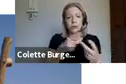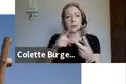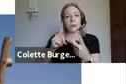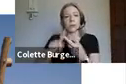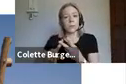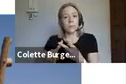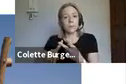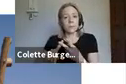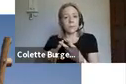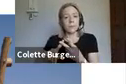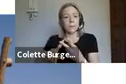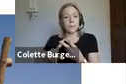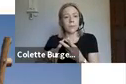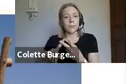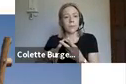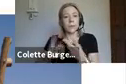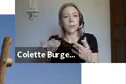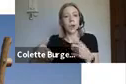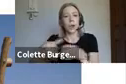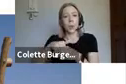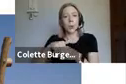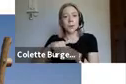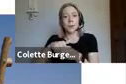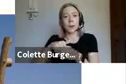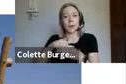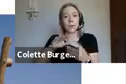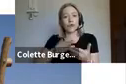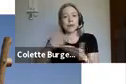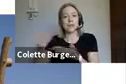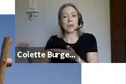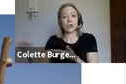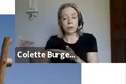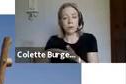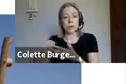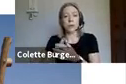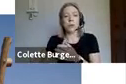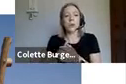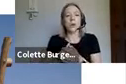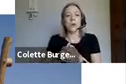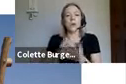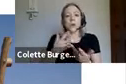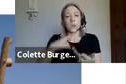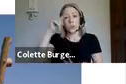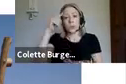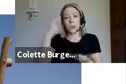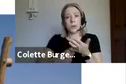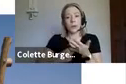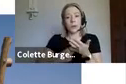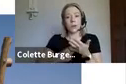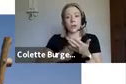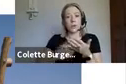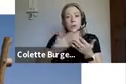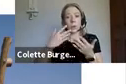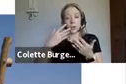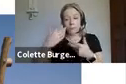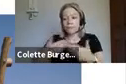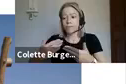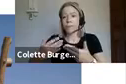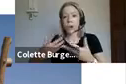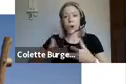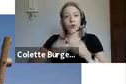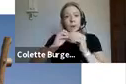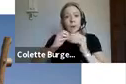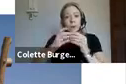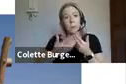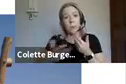one being inclusive transition. So we decided to go ahead and create some more films.